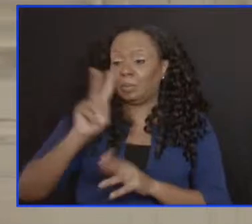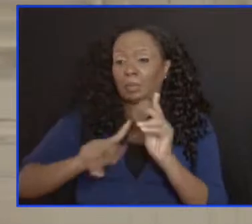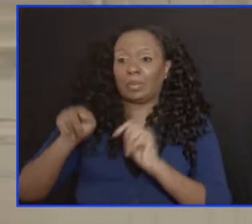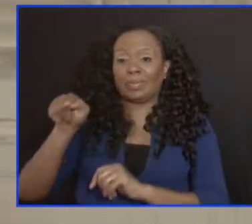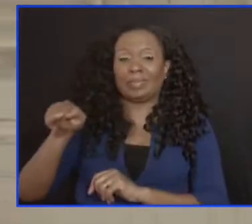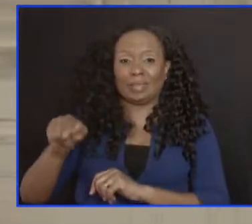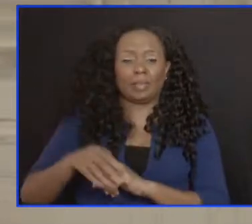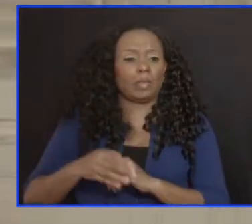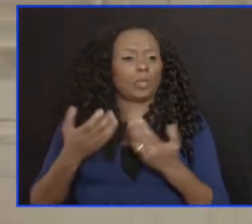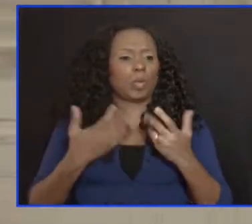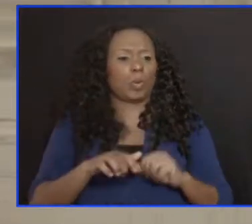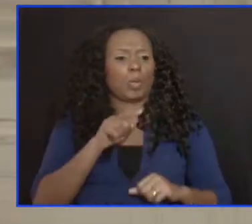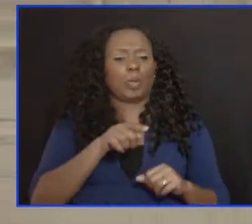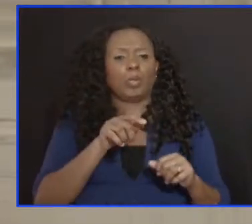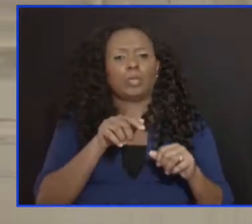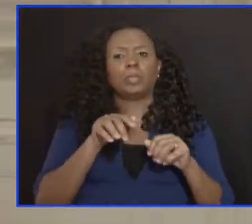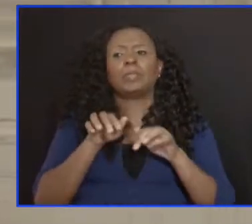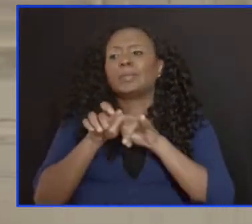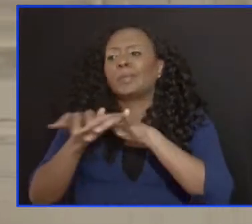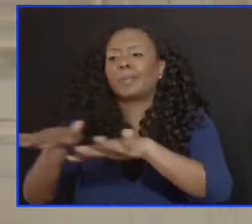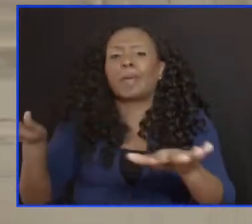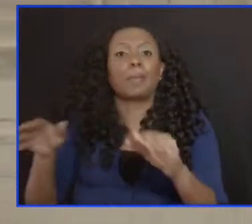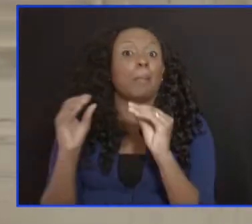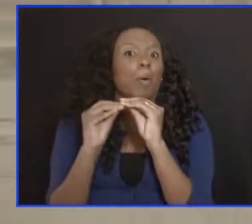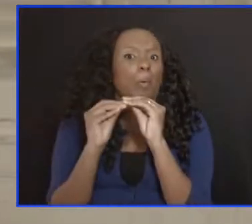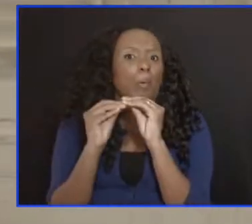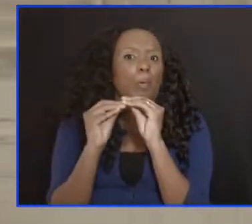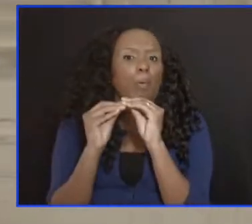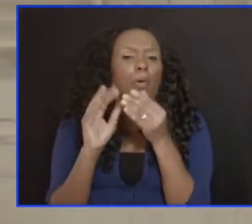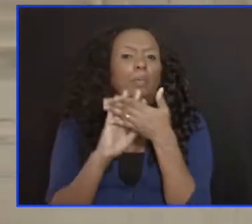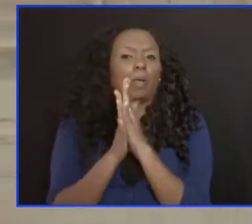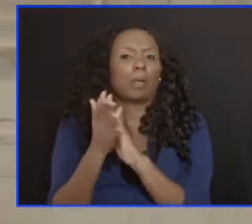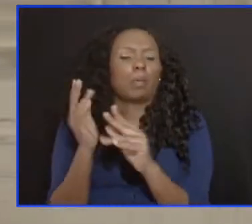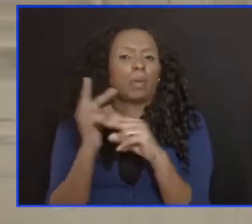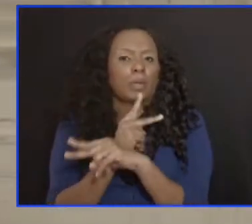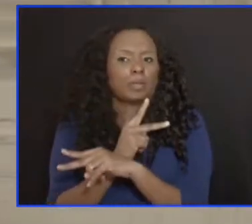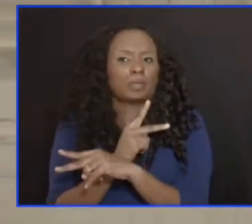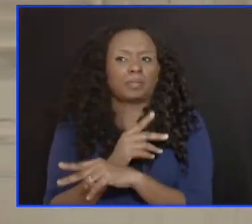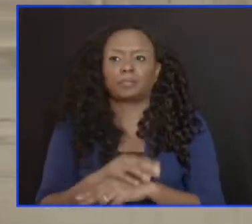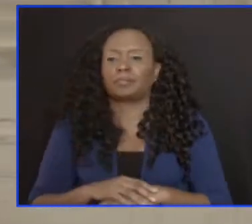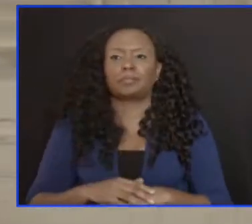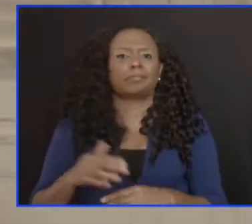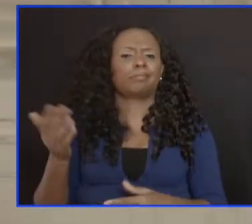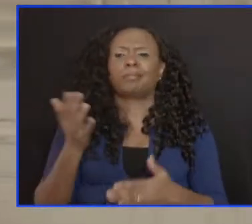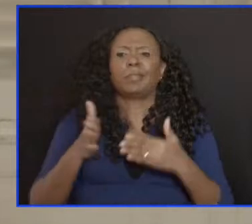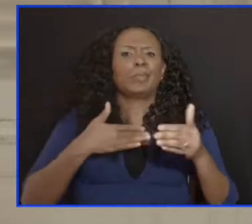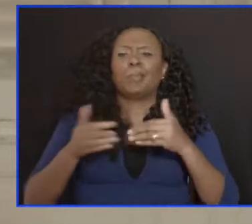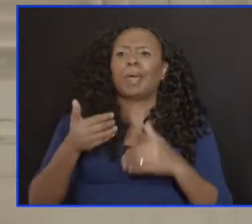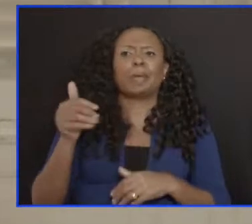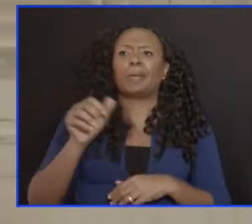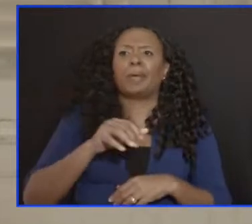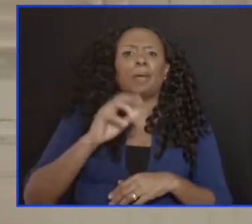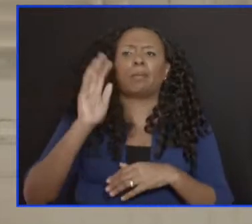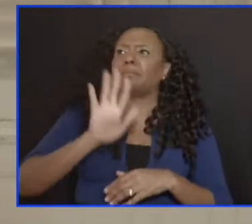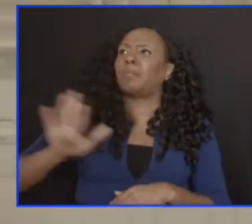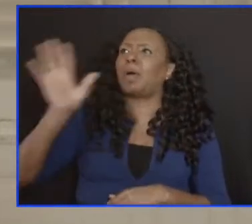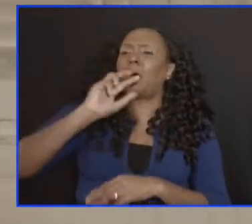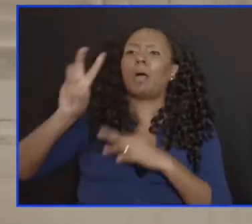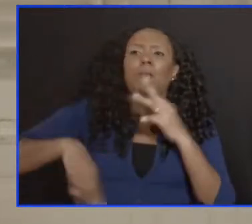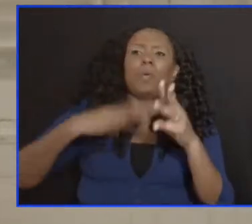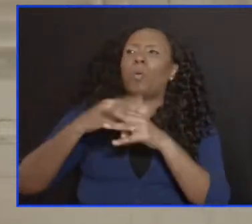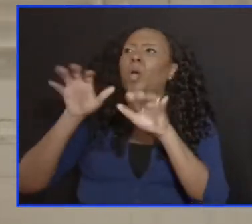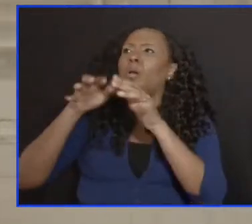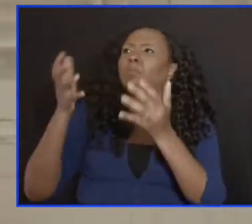is not unfamiliar with ICUs across any part of the world where you may have an outbreak or of any other